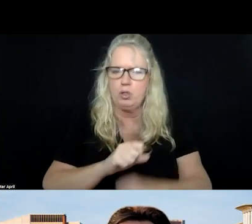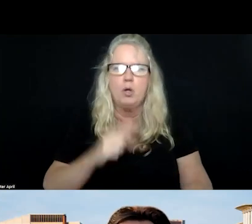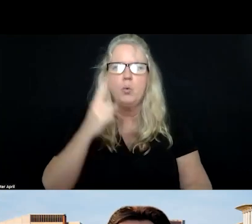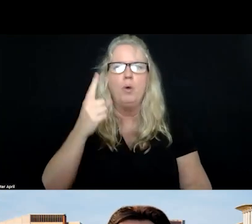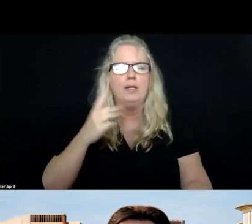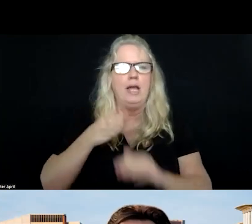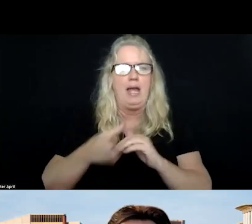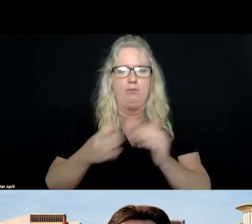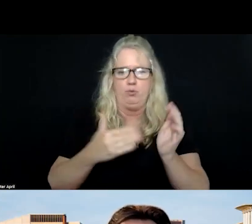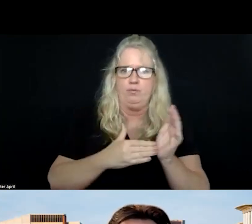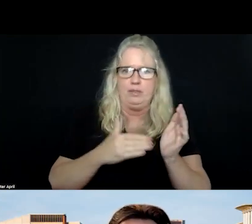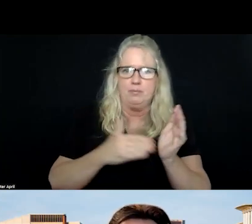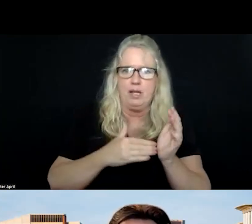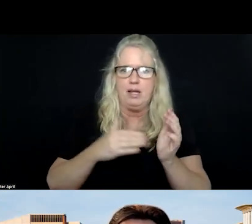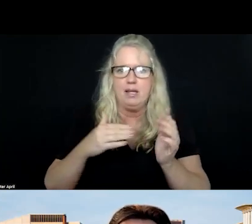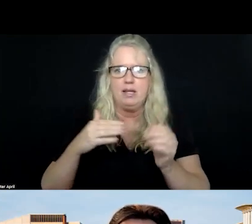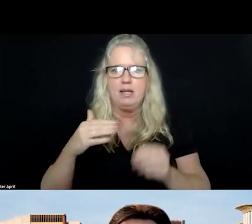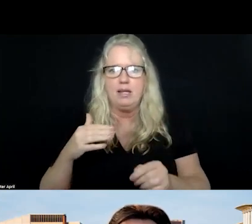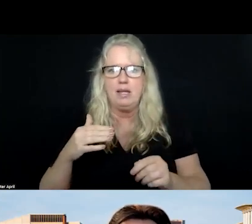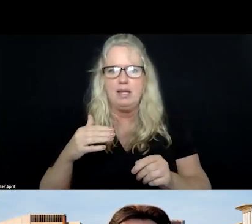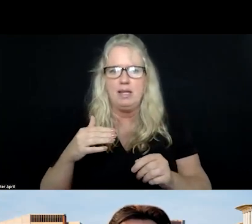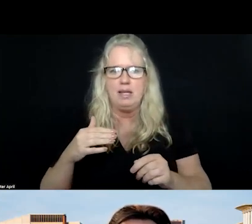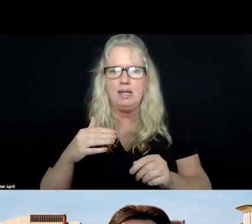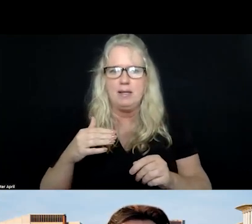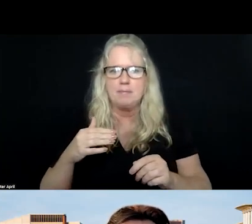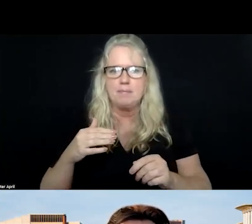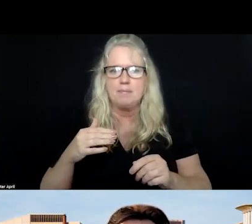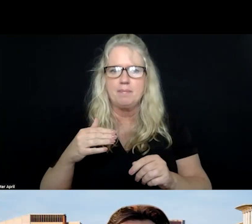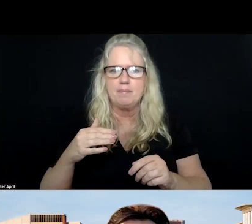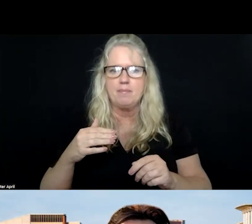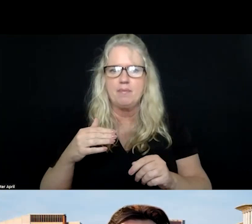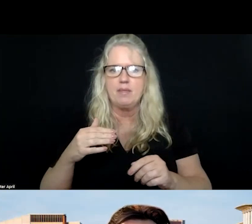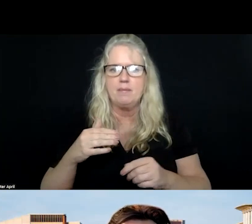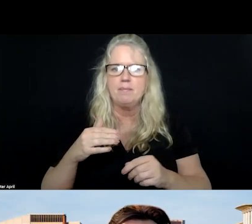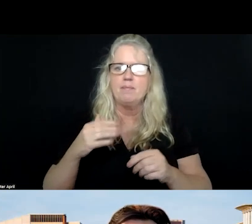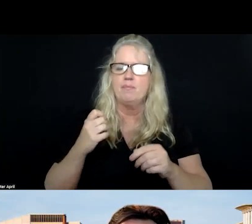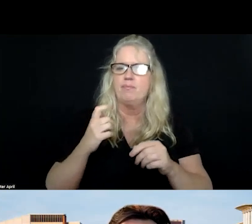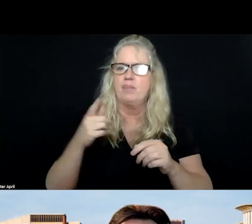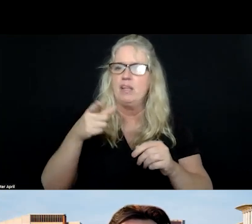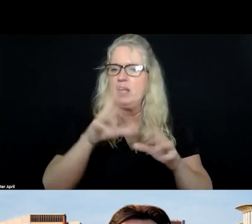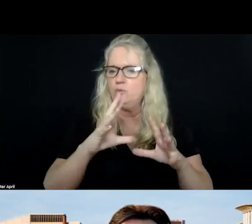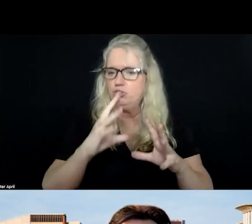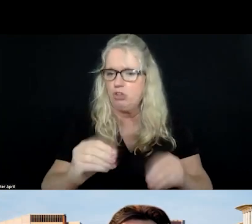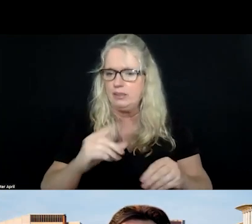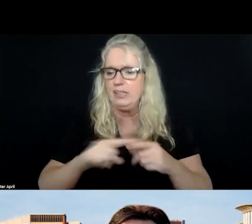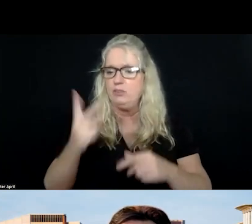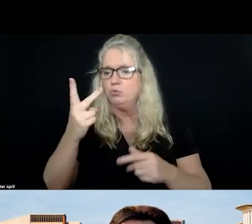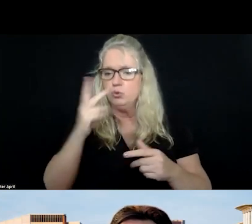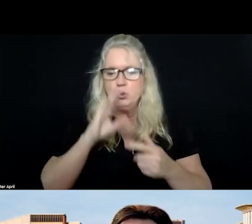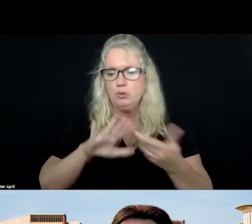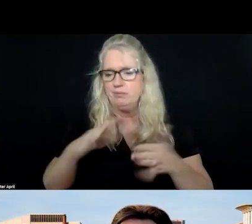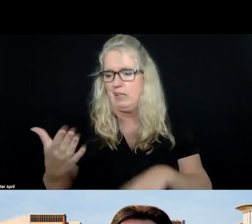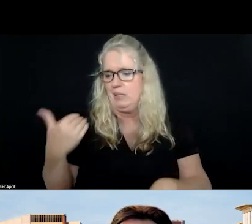after a physician was shut down and 3 people died suddenly, at least 2 of whom by suicide